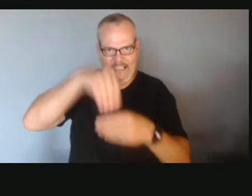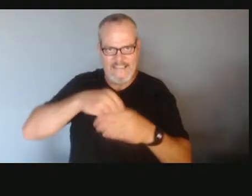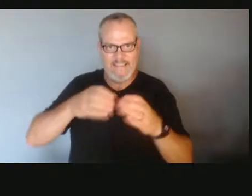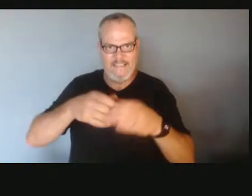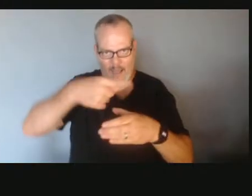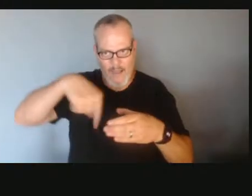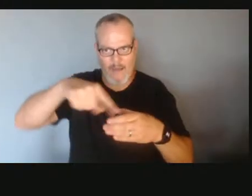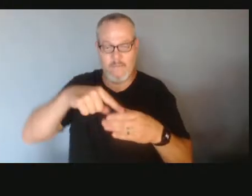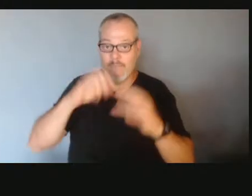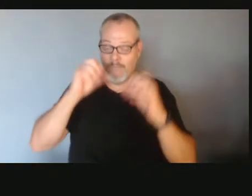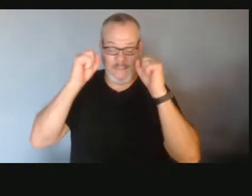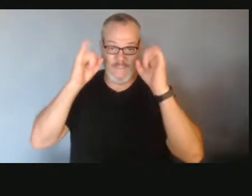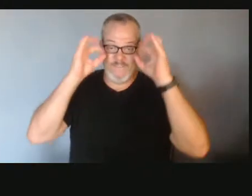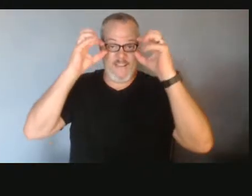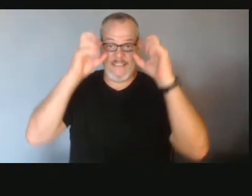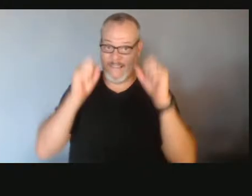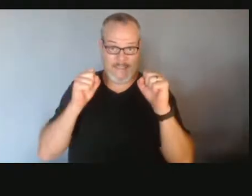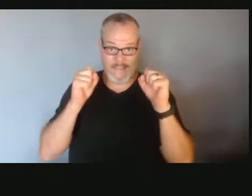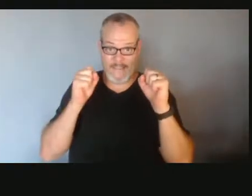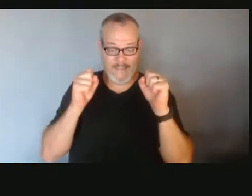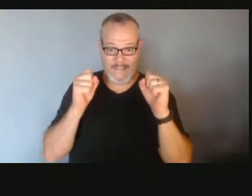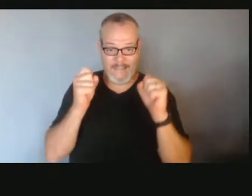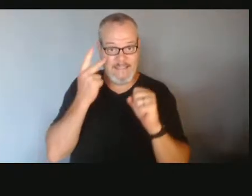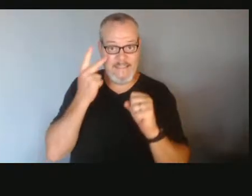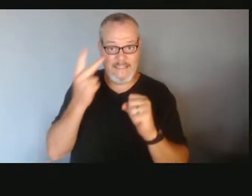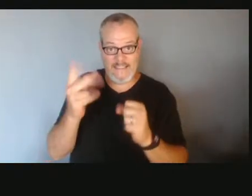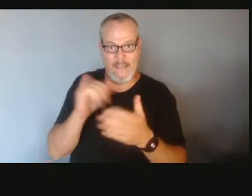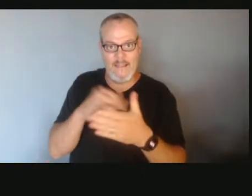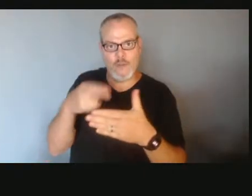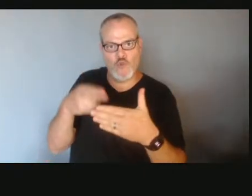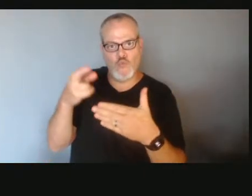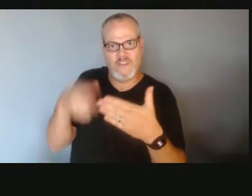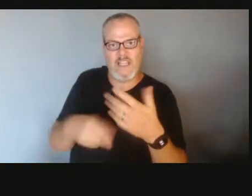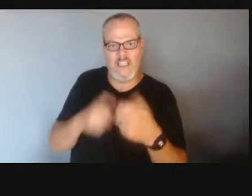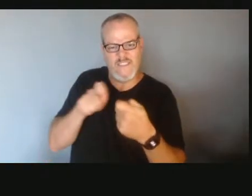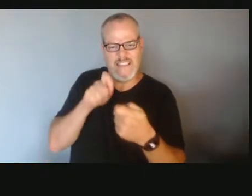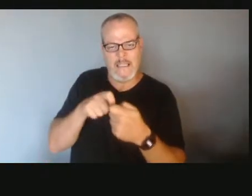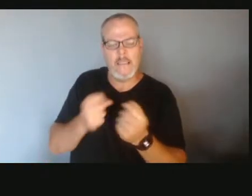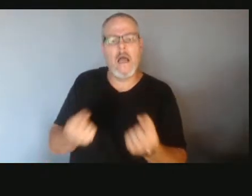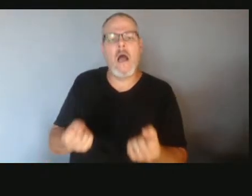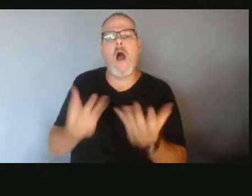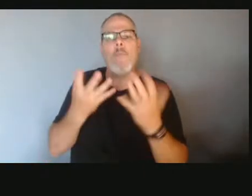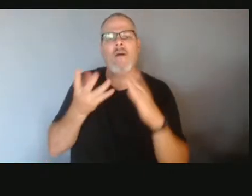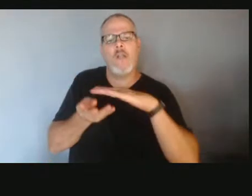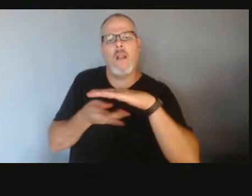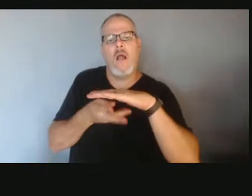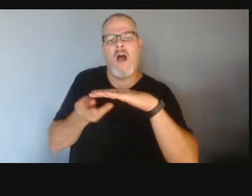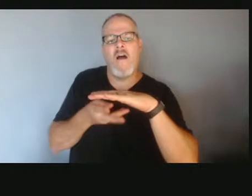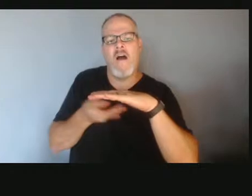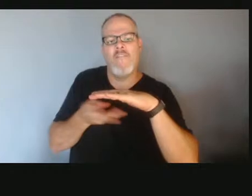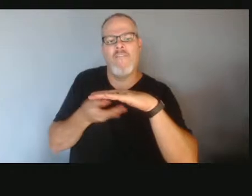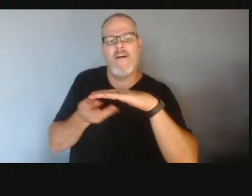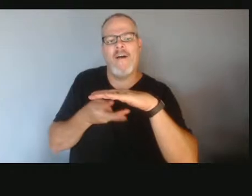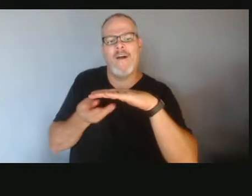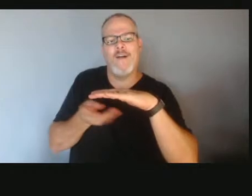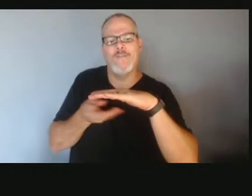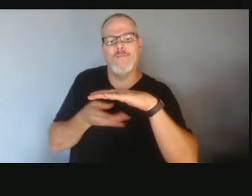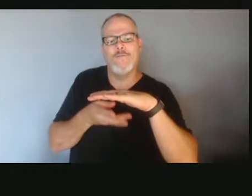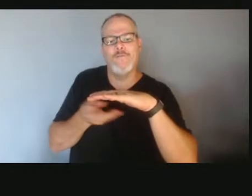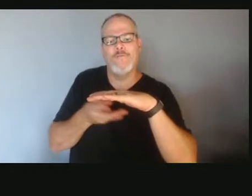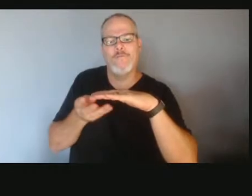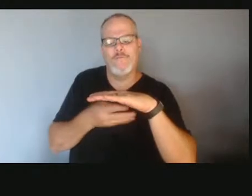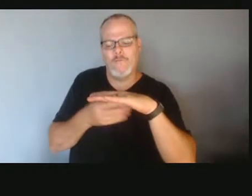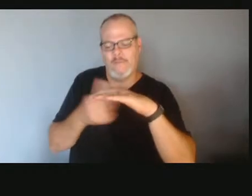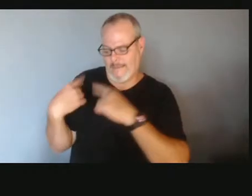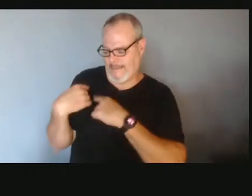see. It's the result directly of how much lava's come into the crater since the beginning of this eruption back in